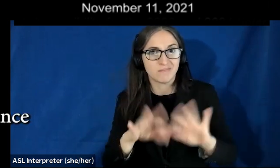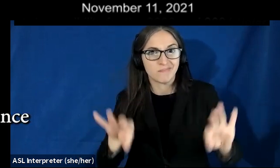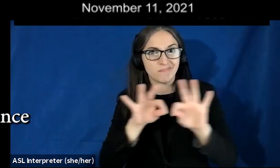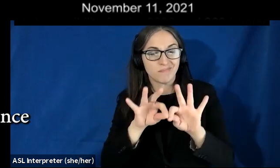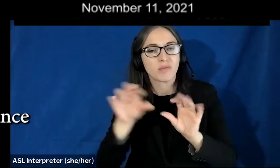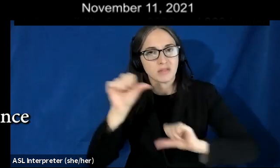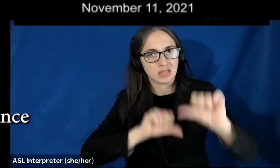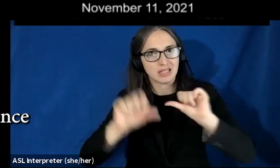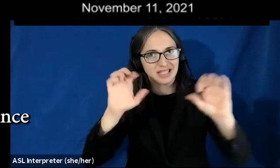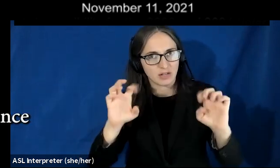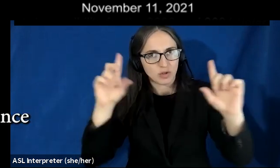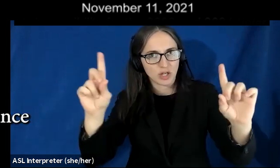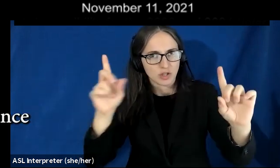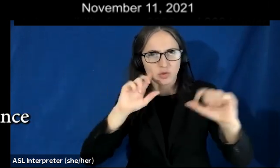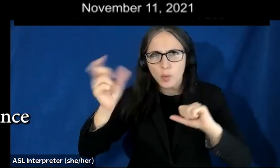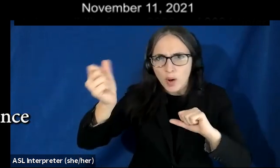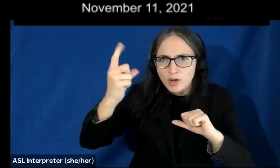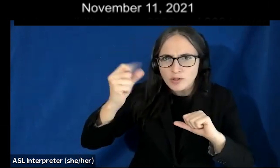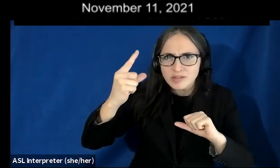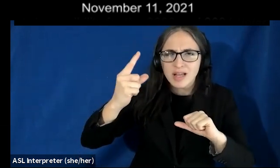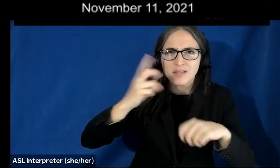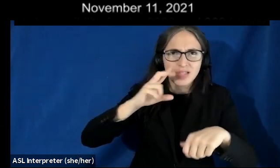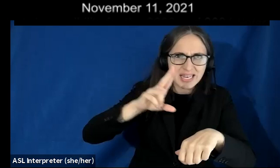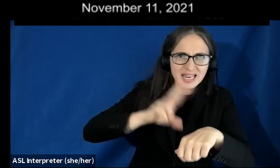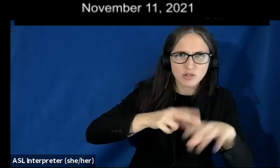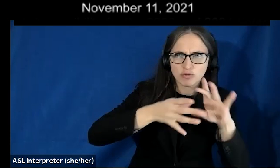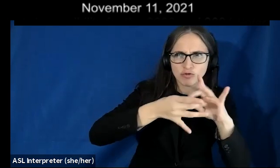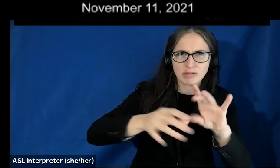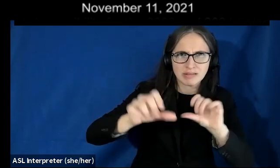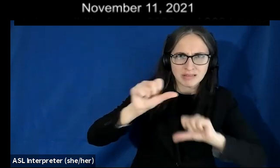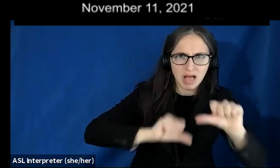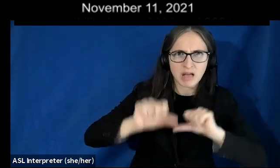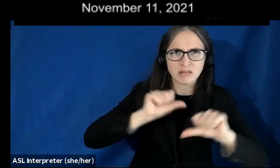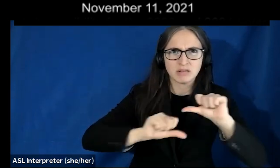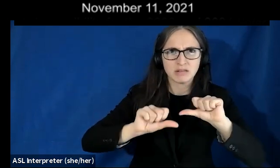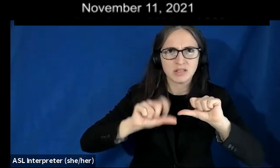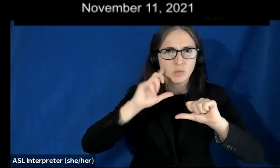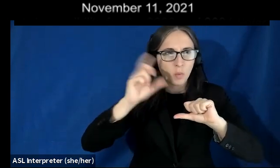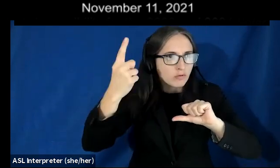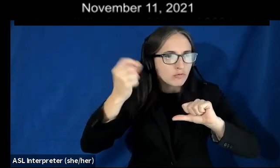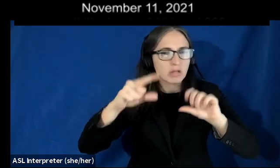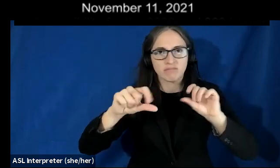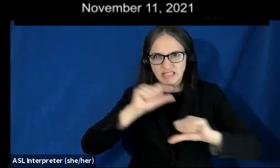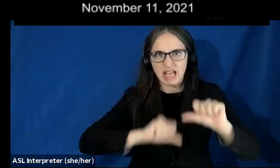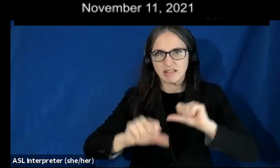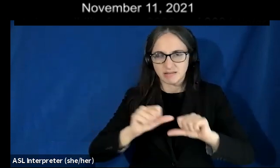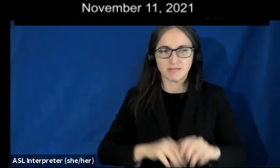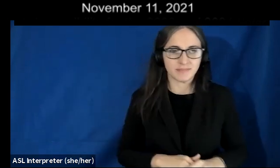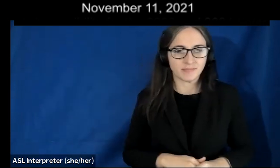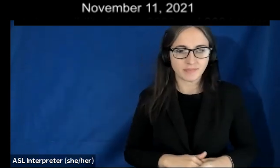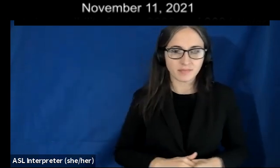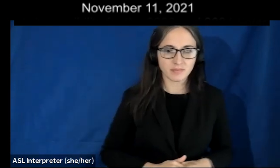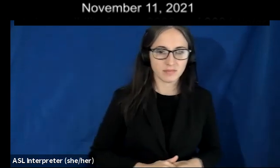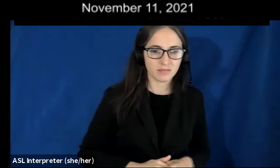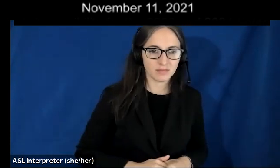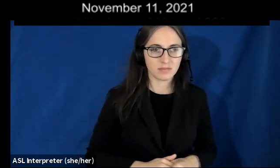and to understand the nature of science studies, to understand science. Today,